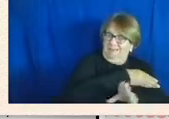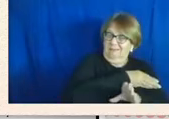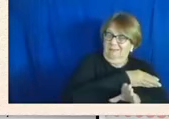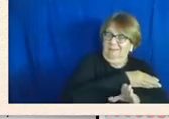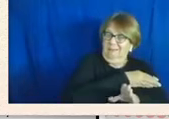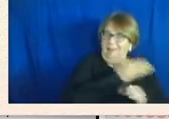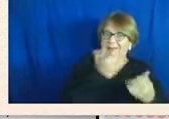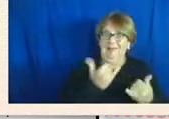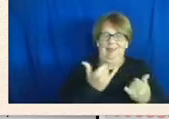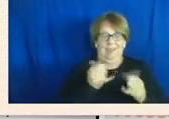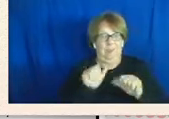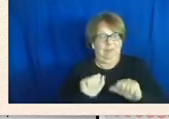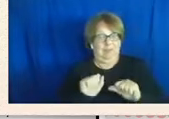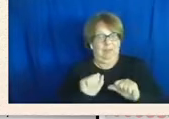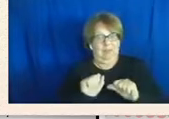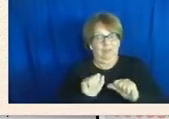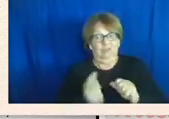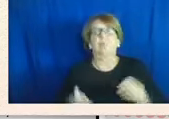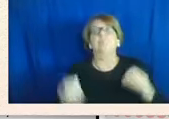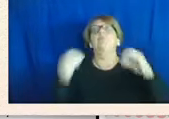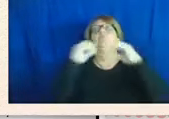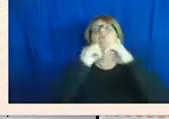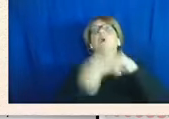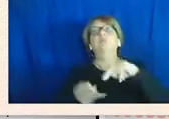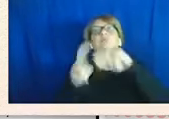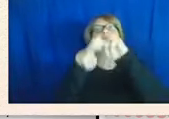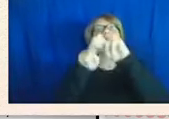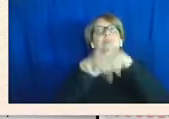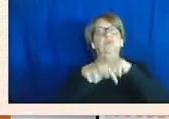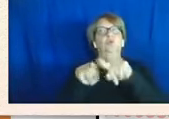potentiated even more so during COVID.